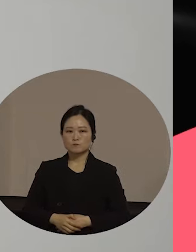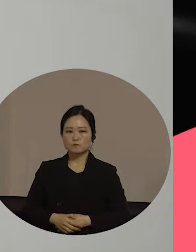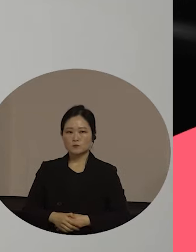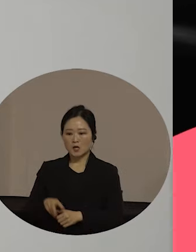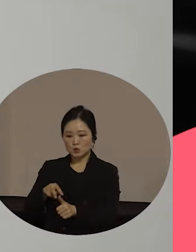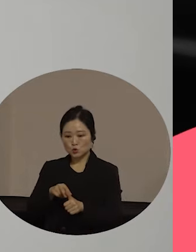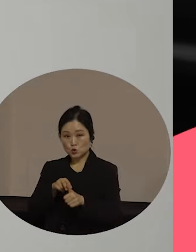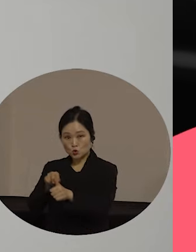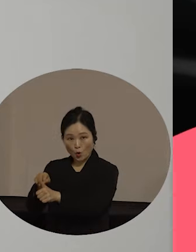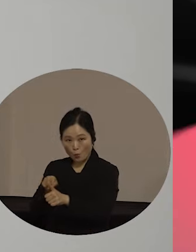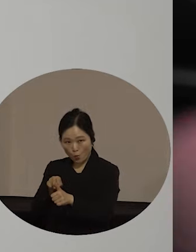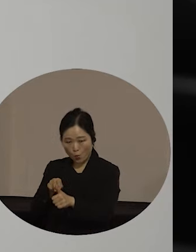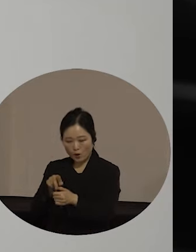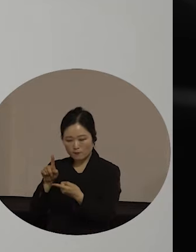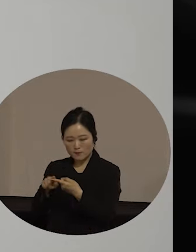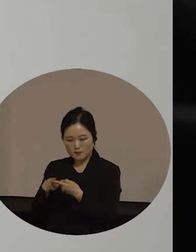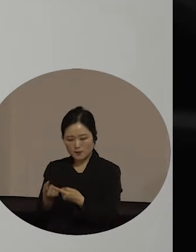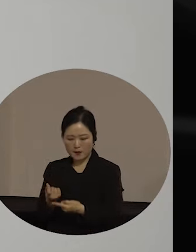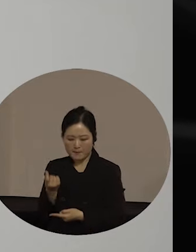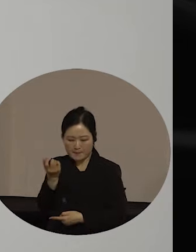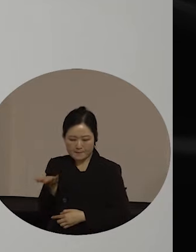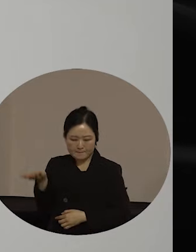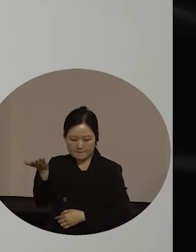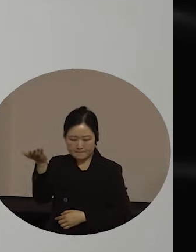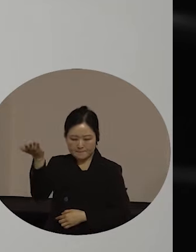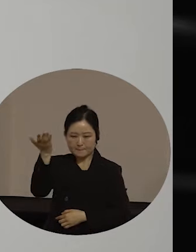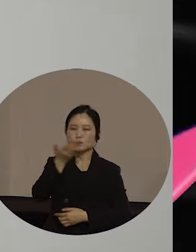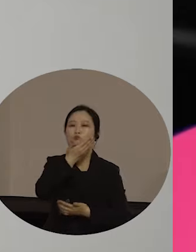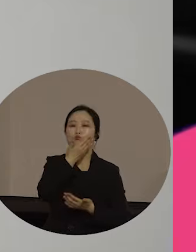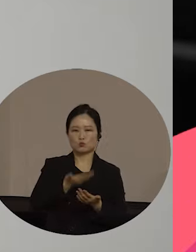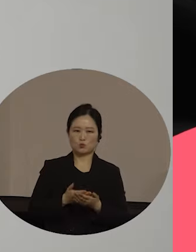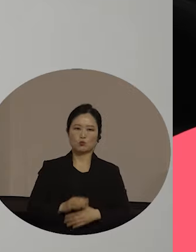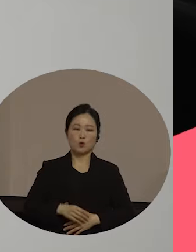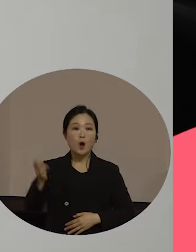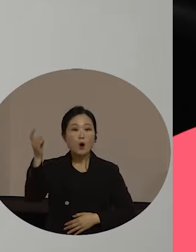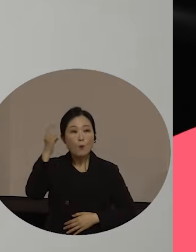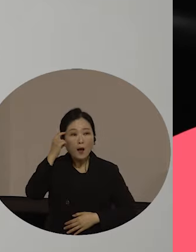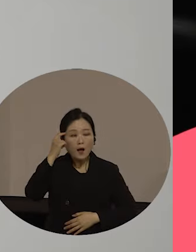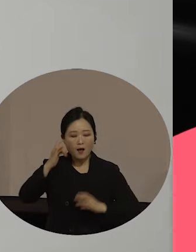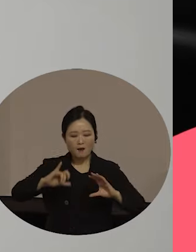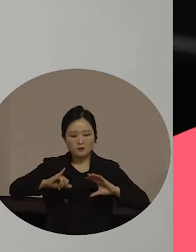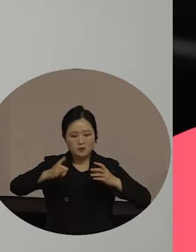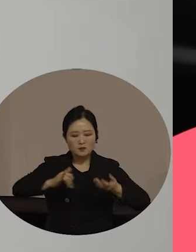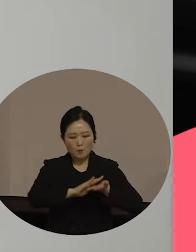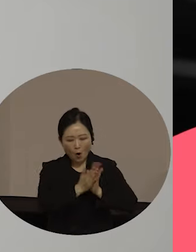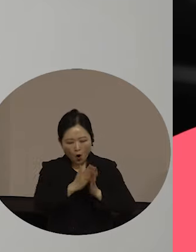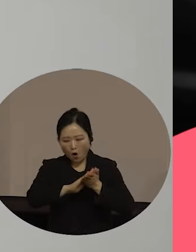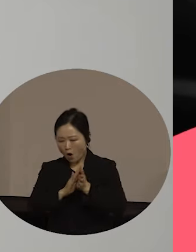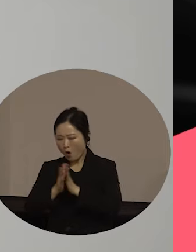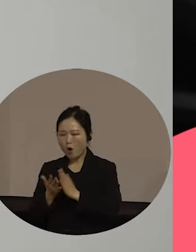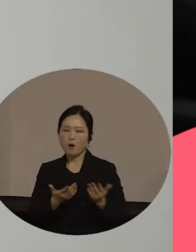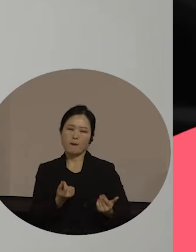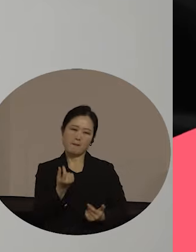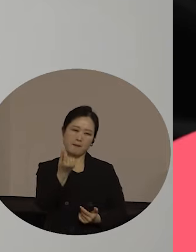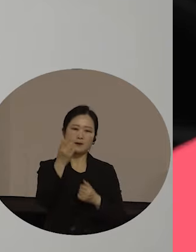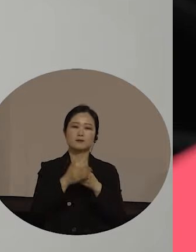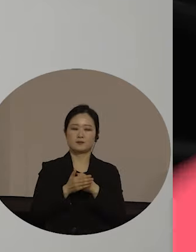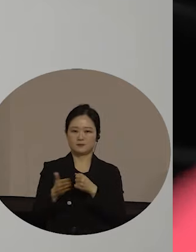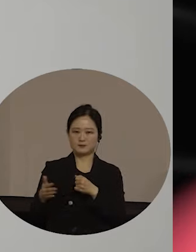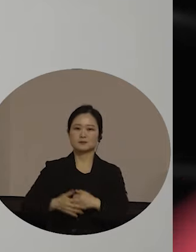I wanted to add about these learning environments related to the South